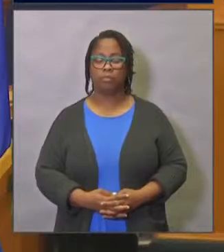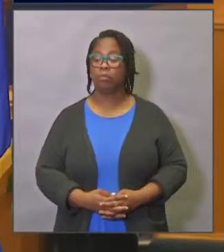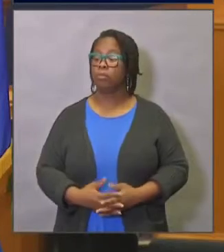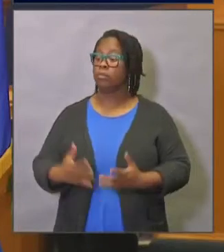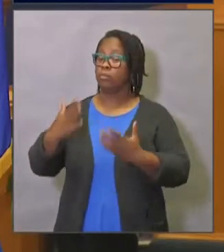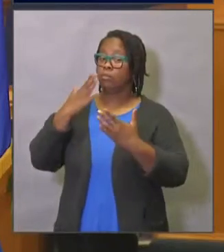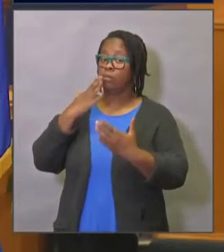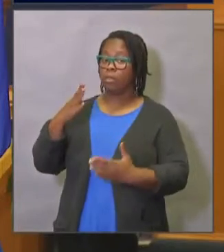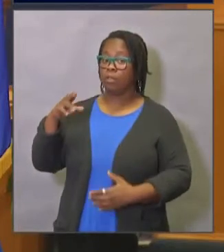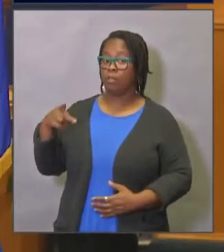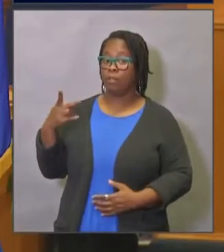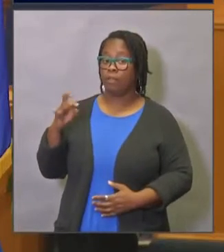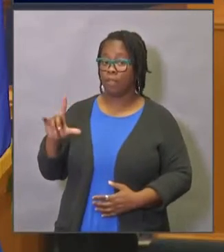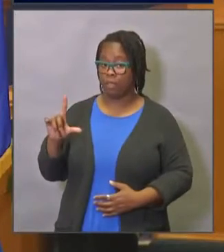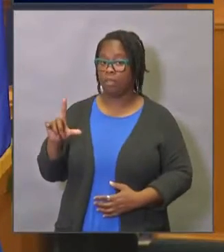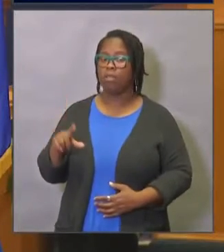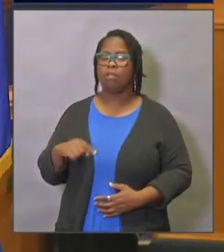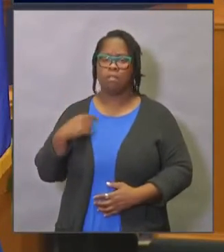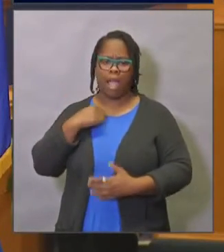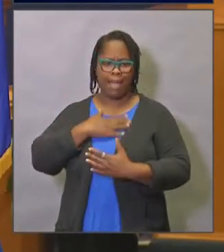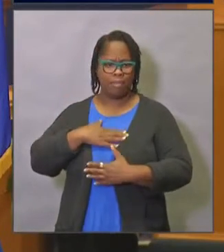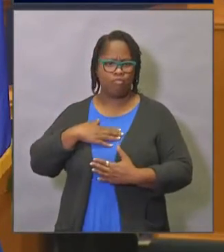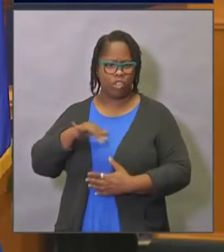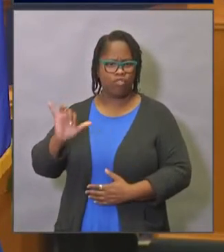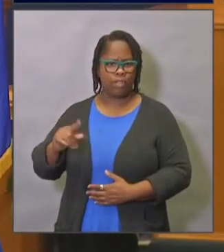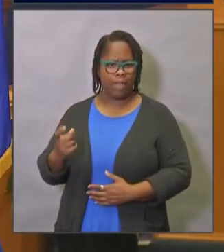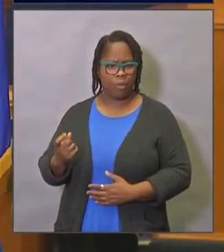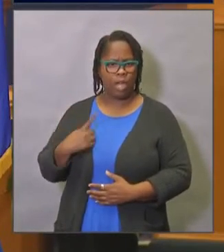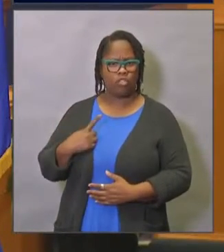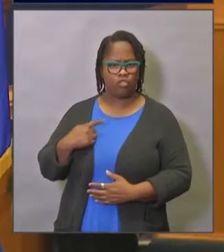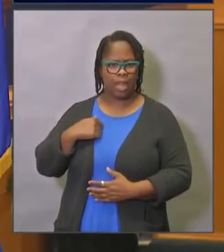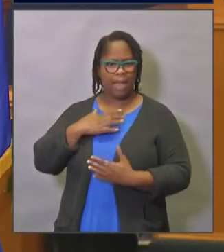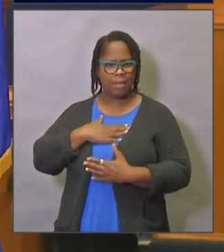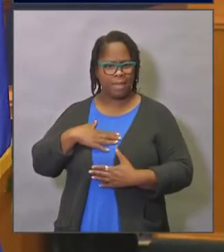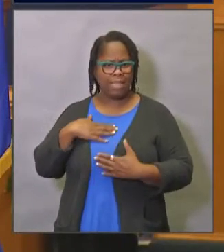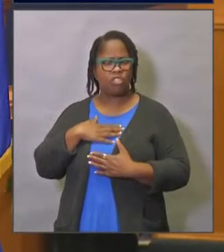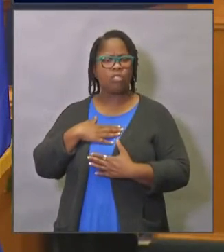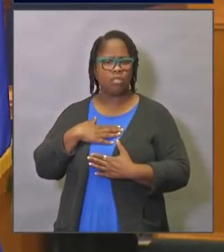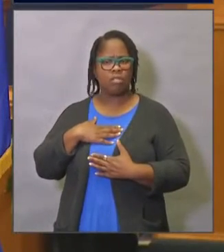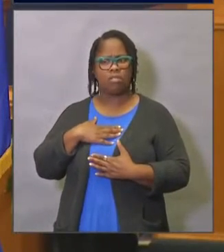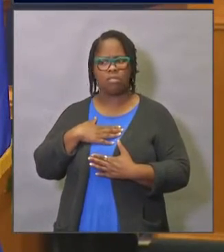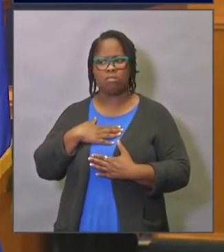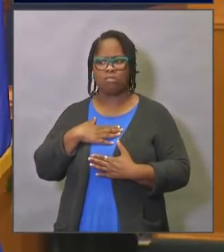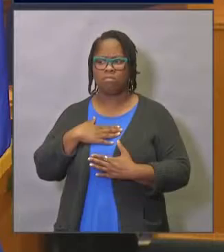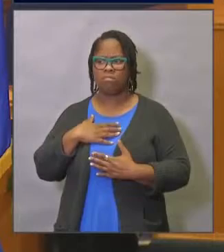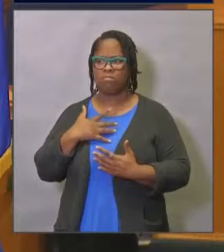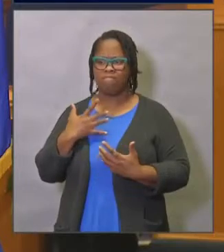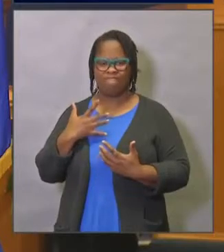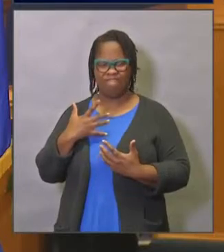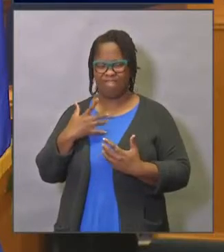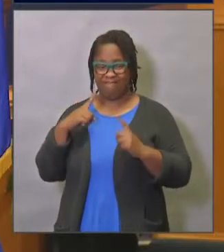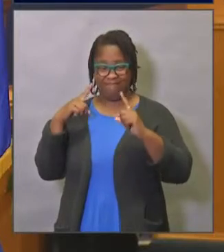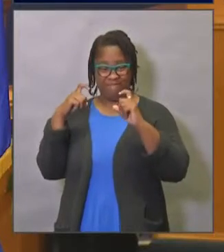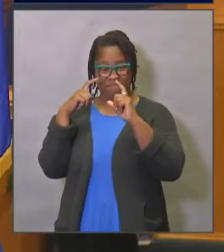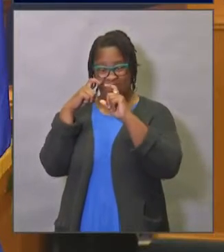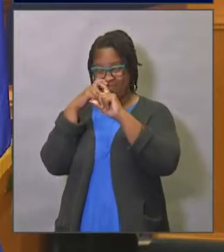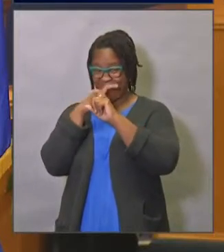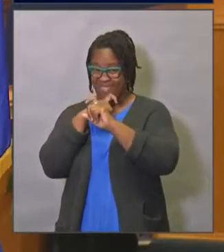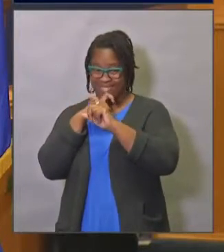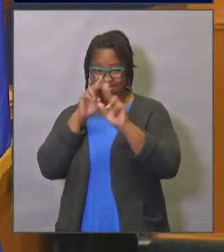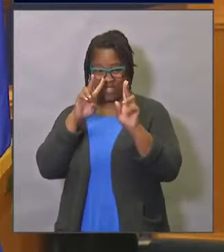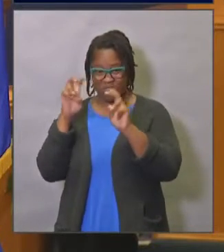Thanks so much, Phil, and I appreciate that question. I appreciate the complexity of trying to make sure